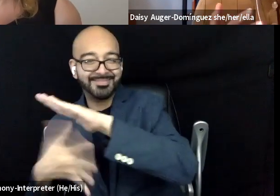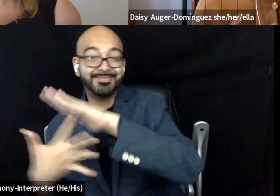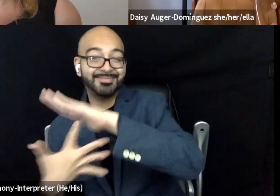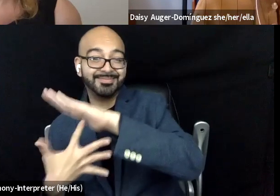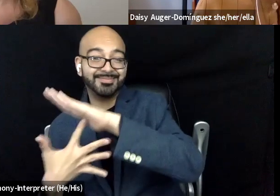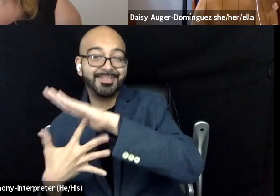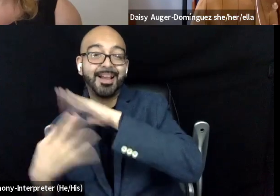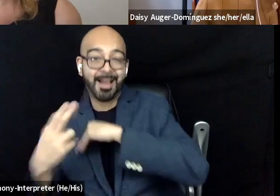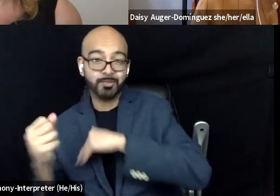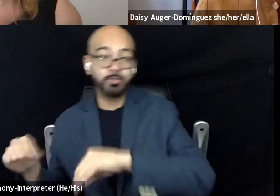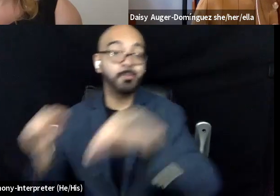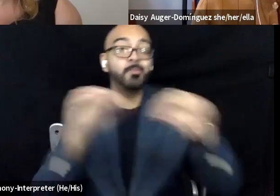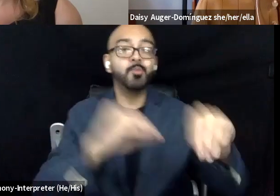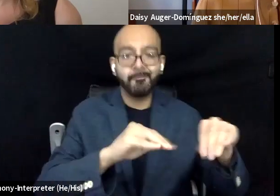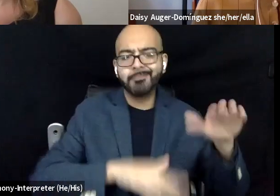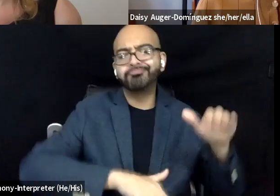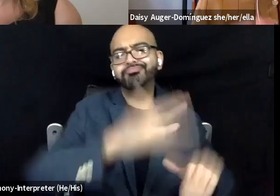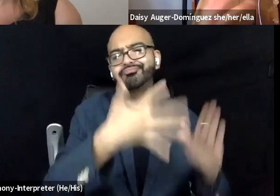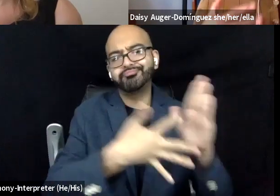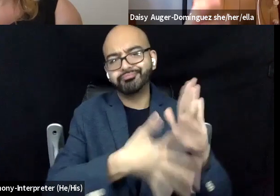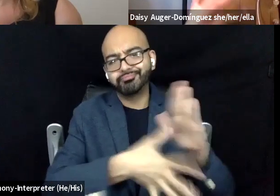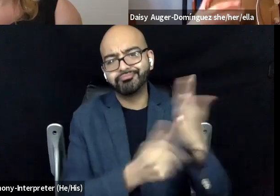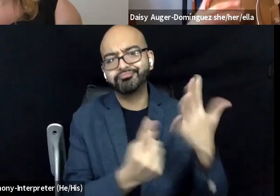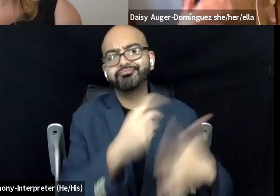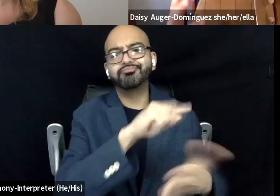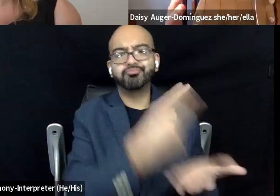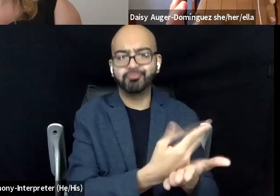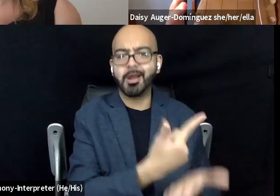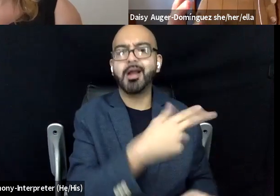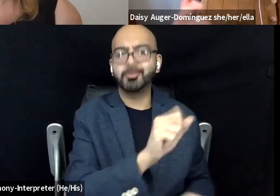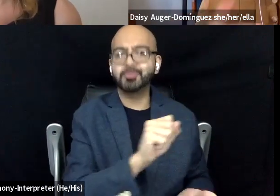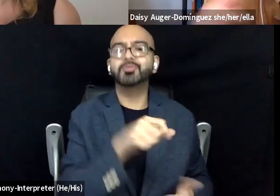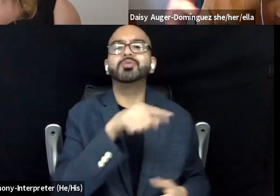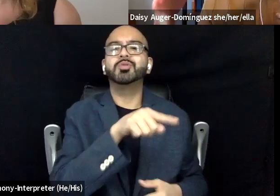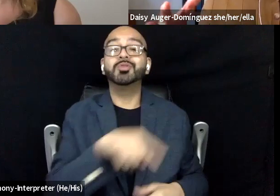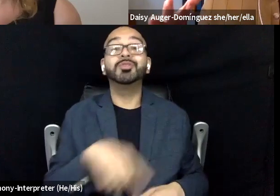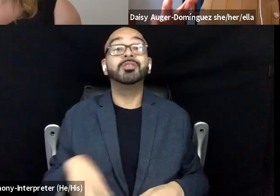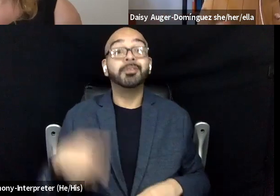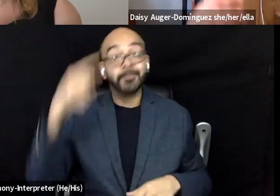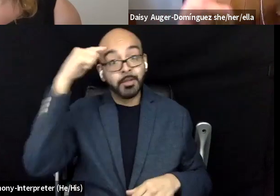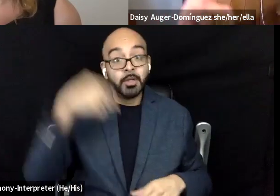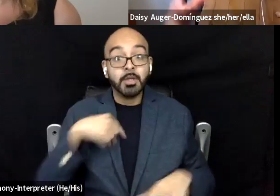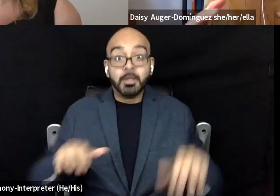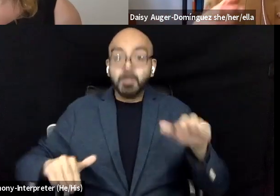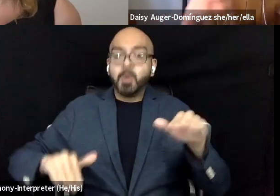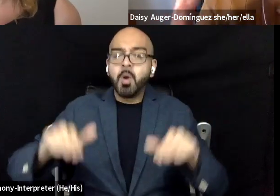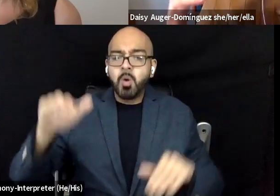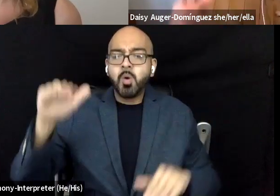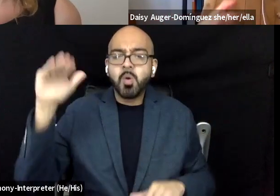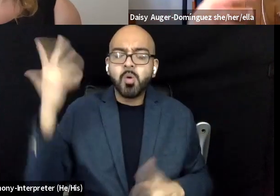about that time in my life as, the real awakening for me. I had grown up with a very